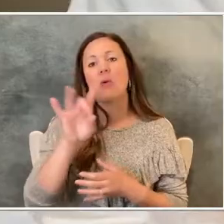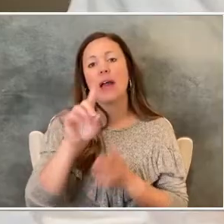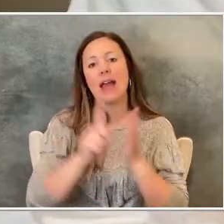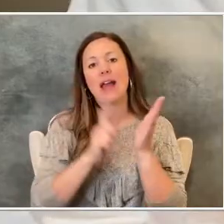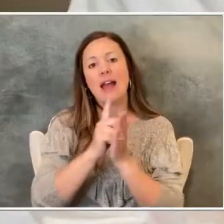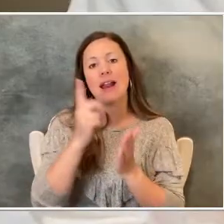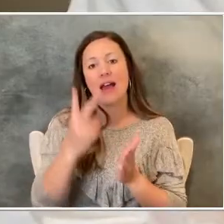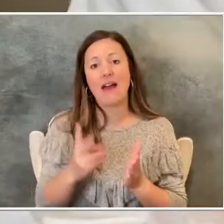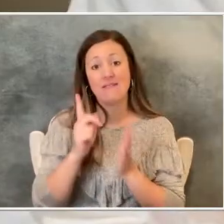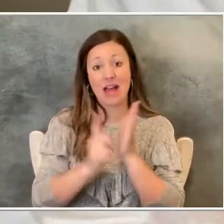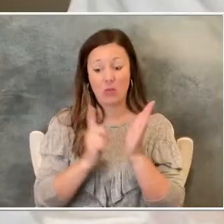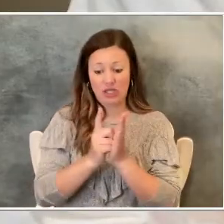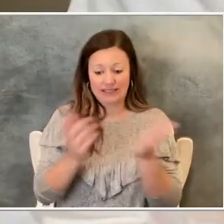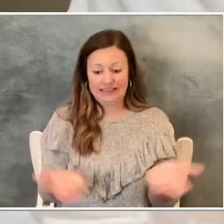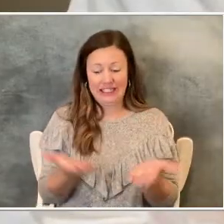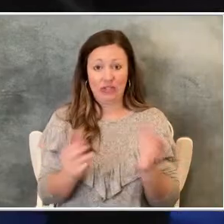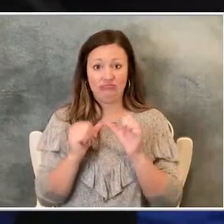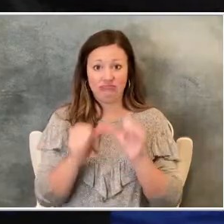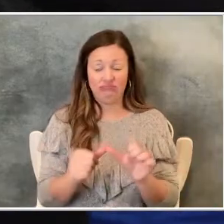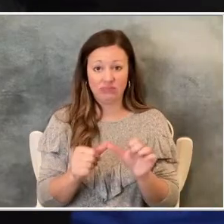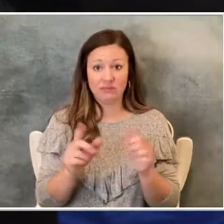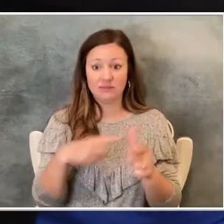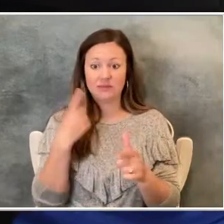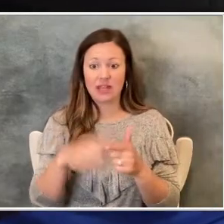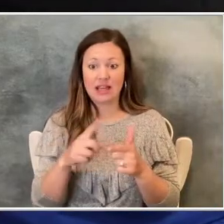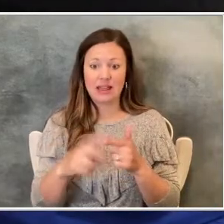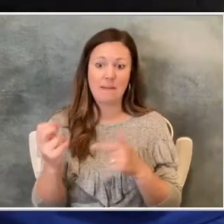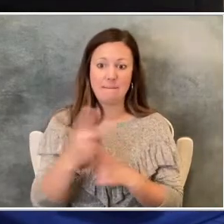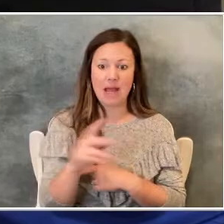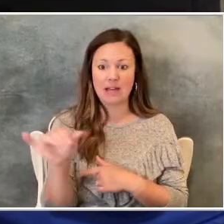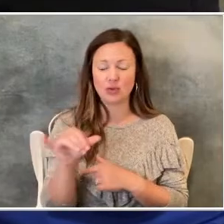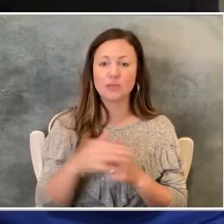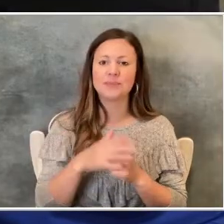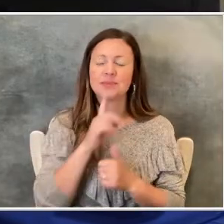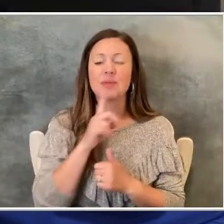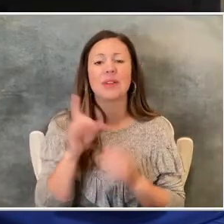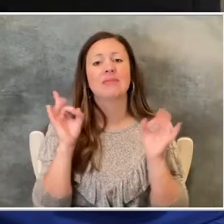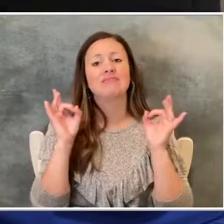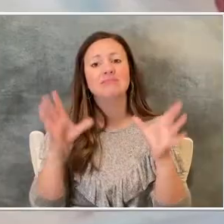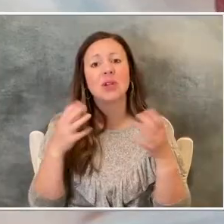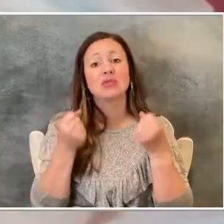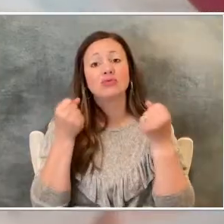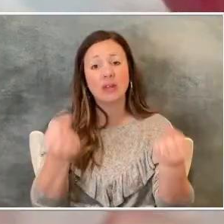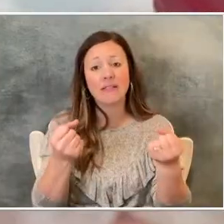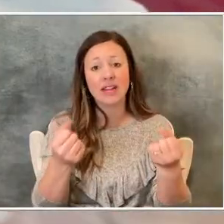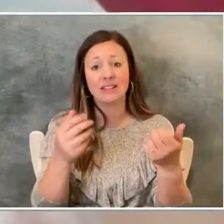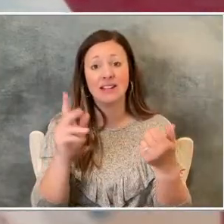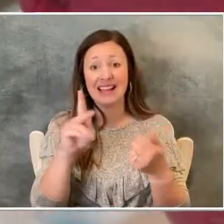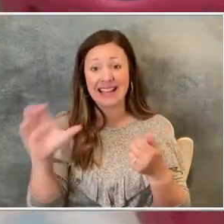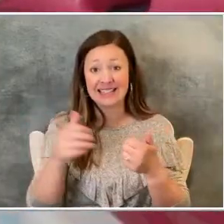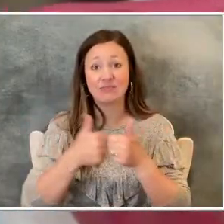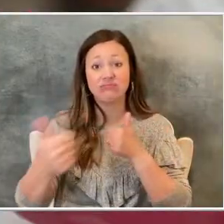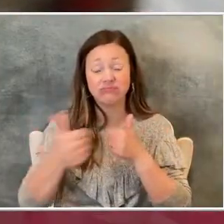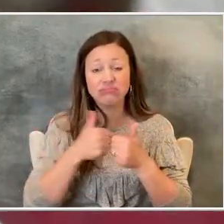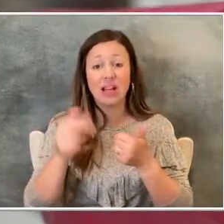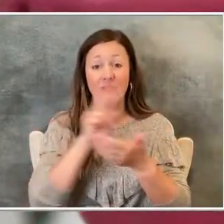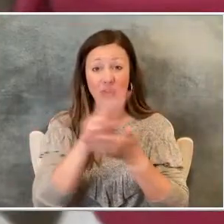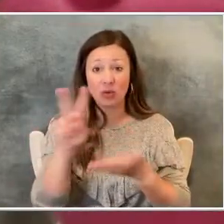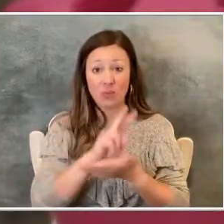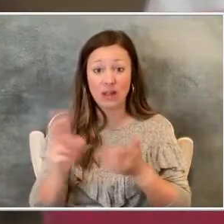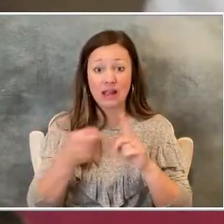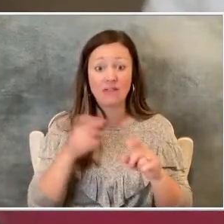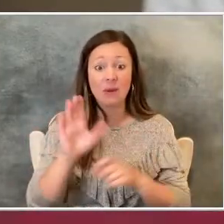here and then it's 8.5 hours back. And even though it's grueling driving to Kansas City every 14 days from their home in South